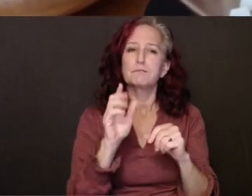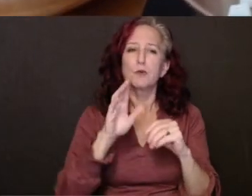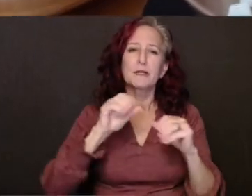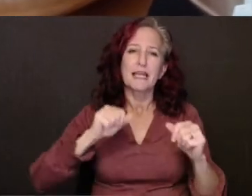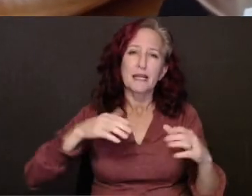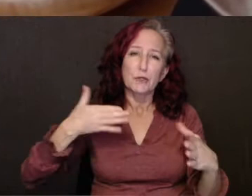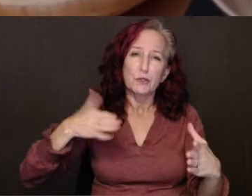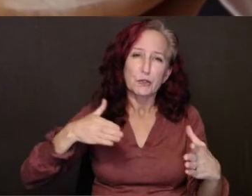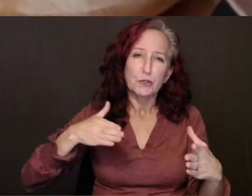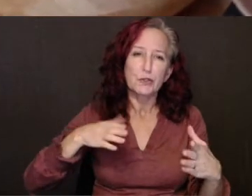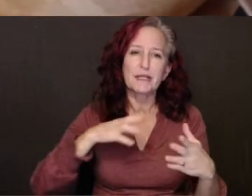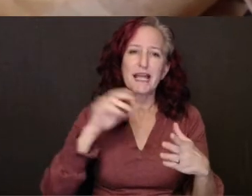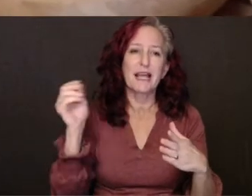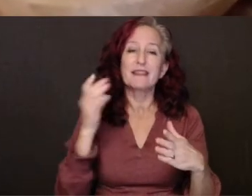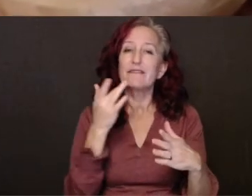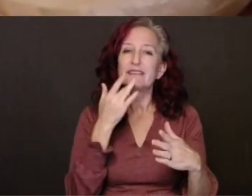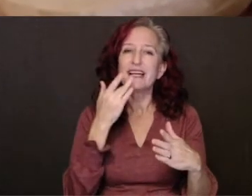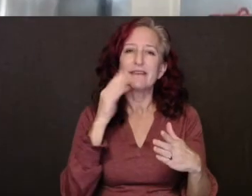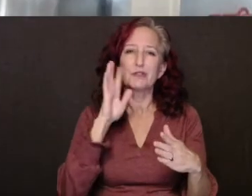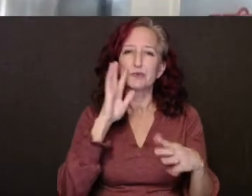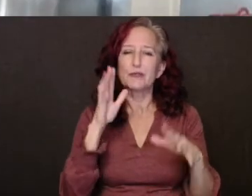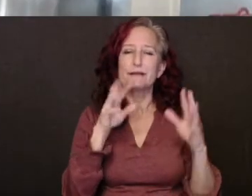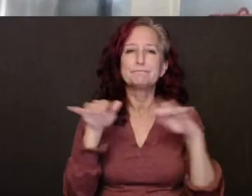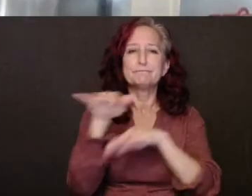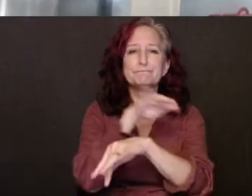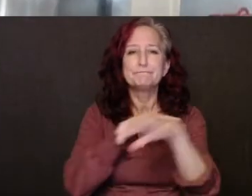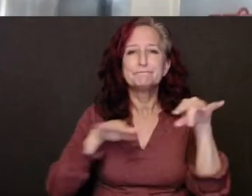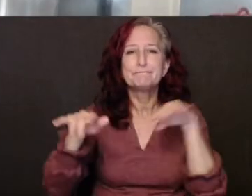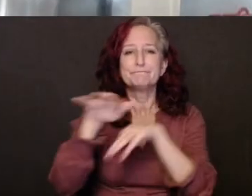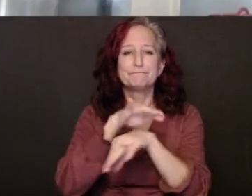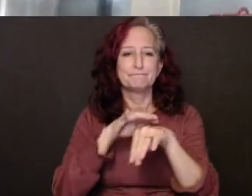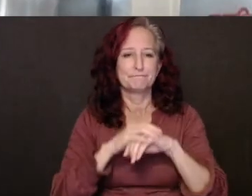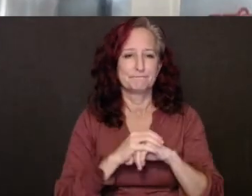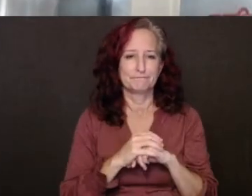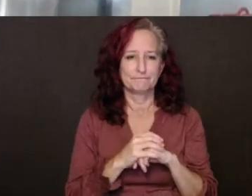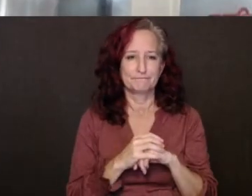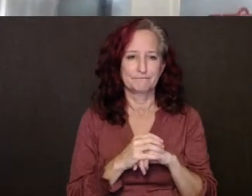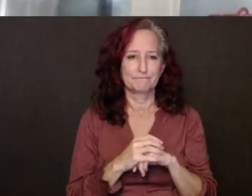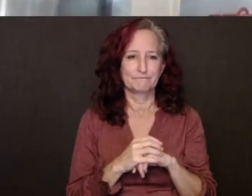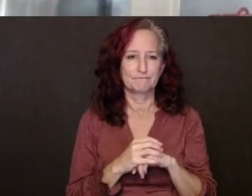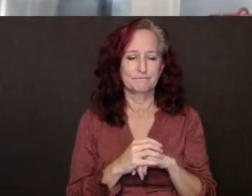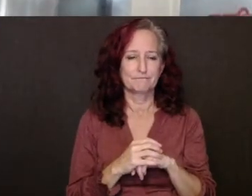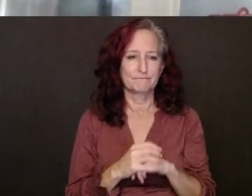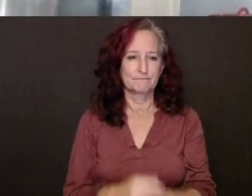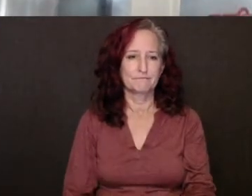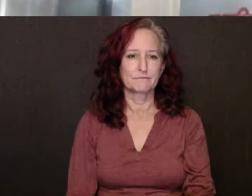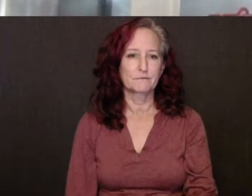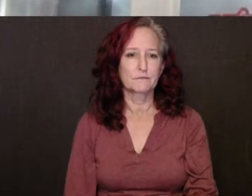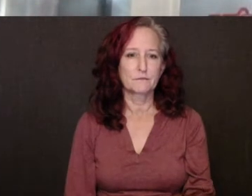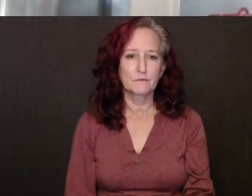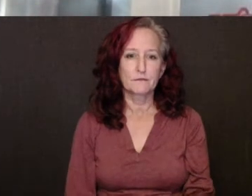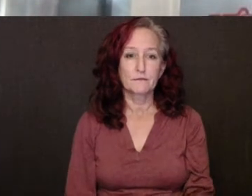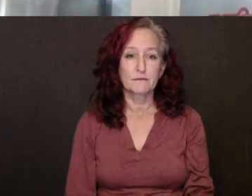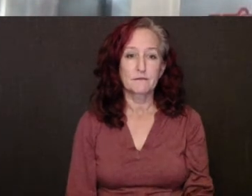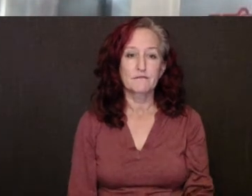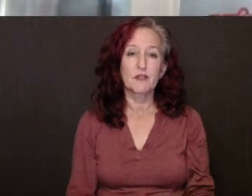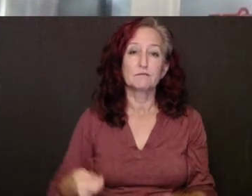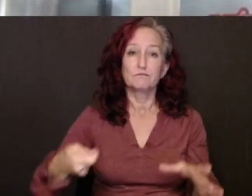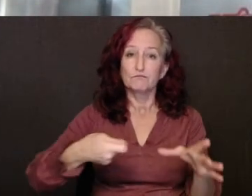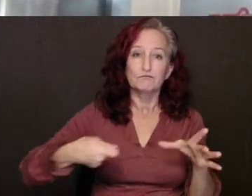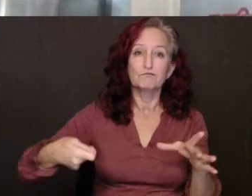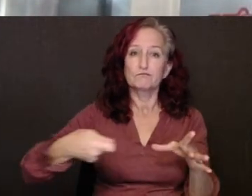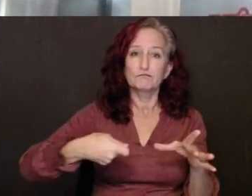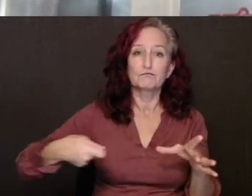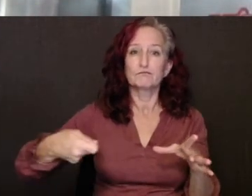into there. You don't have to dice it up too thick or too thin. You just want it where it's going to cook and all the flavors